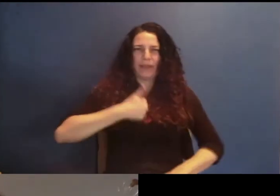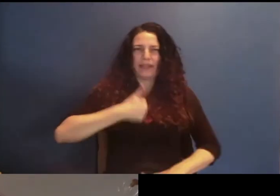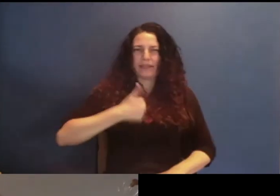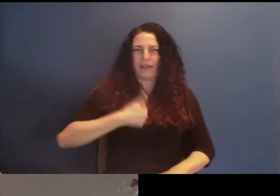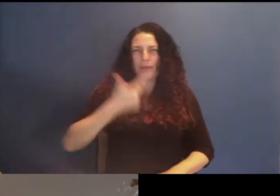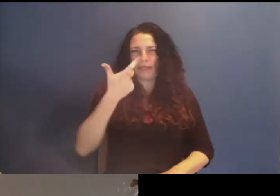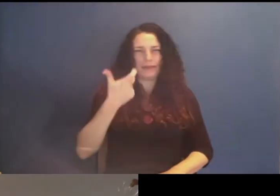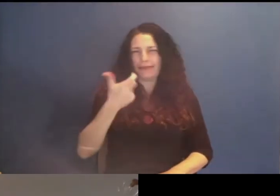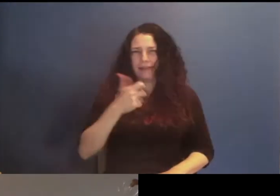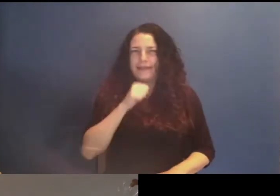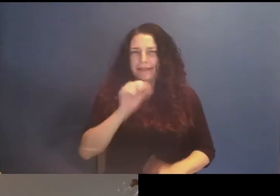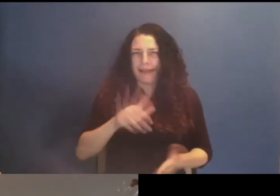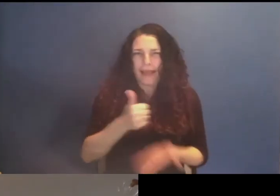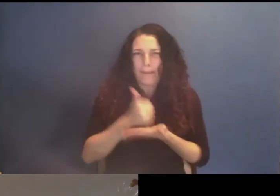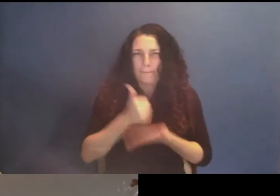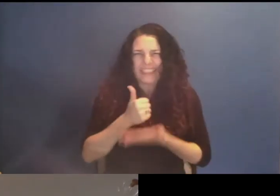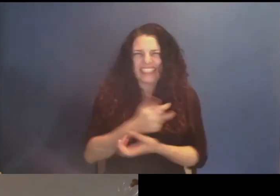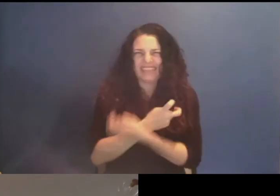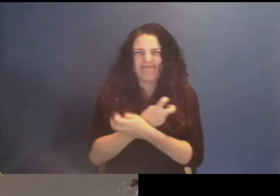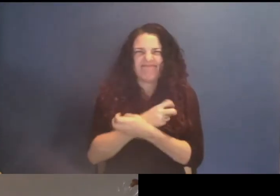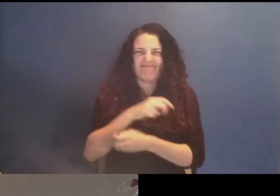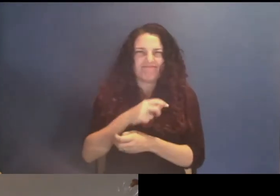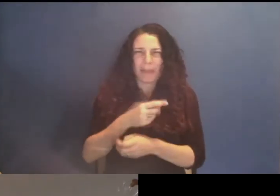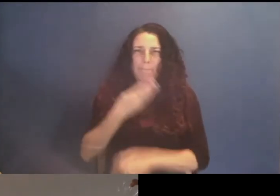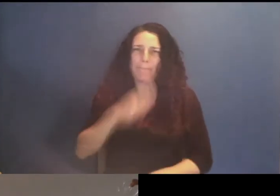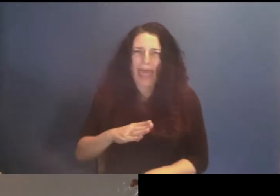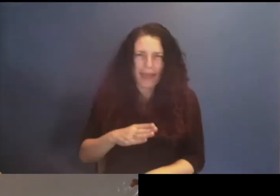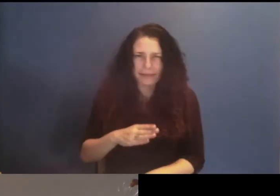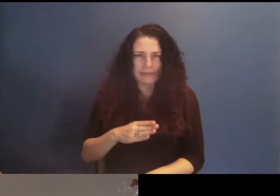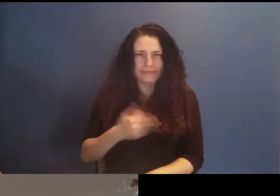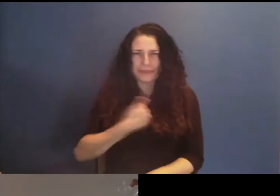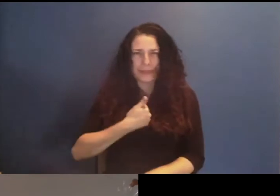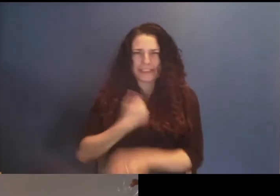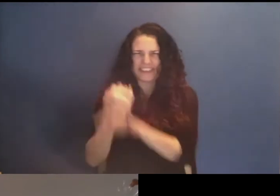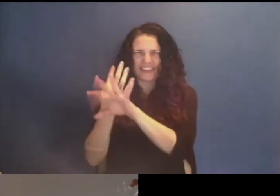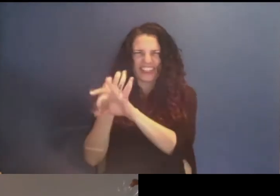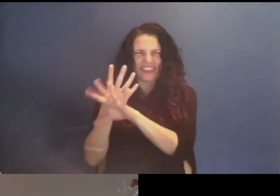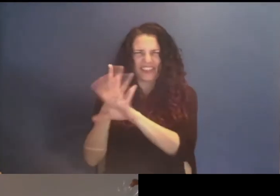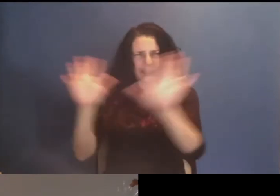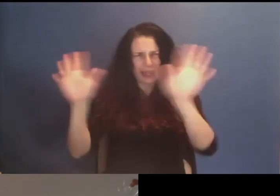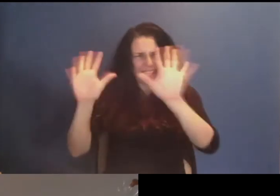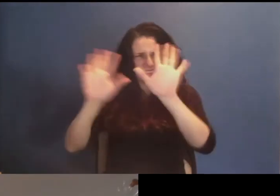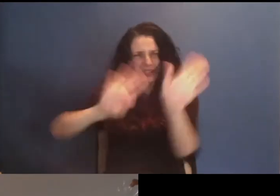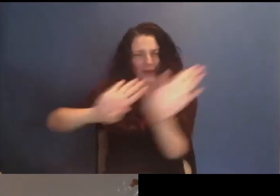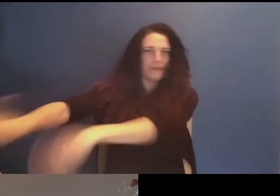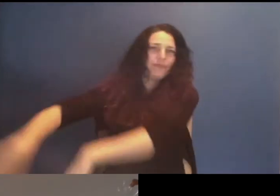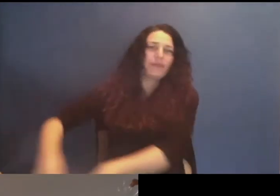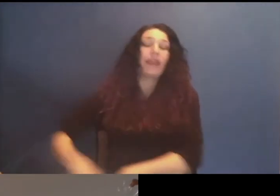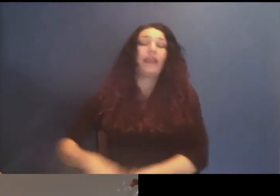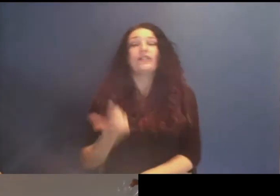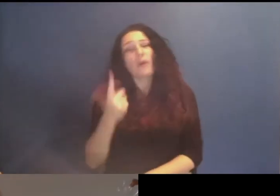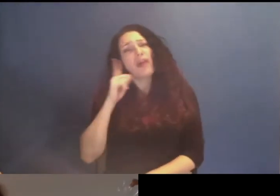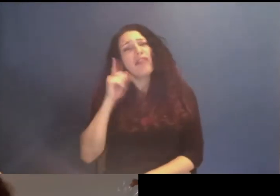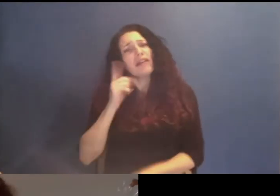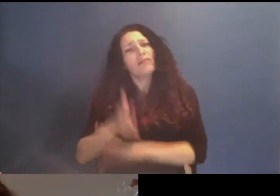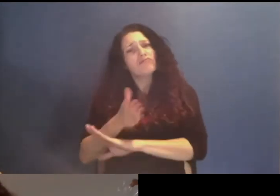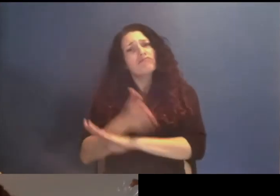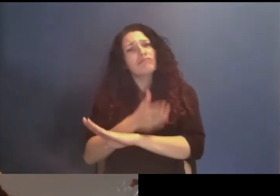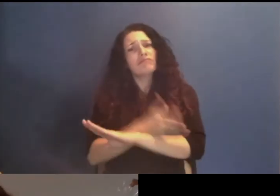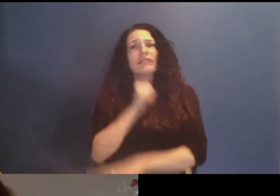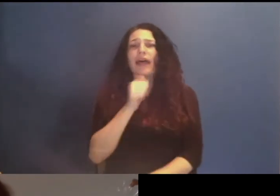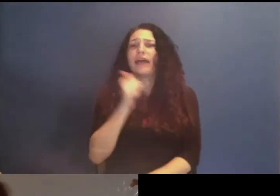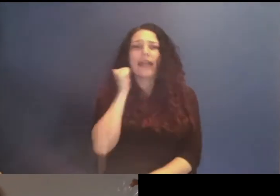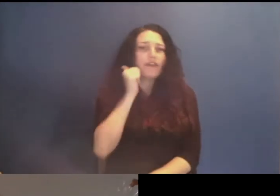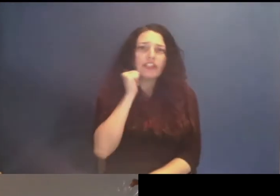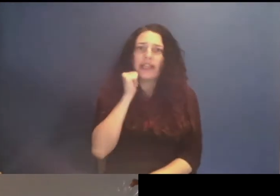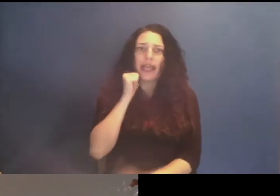So, you know, I think I'm doing a pretty good job now, but like I said, like not every day is created equal. So I just have had to learn to kind of